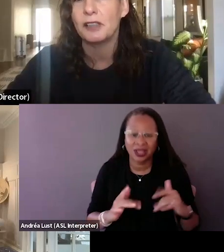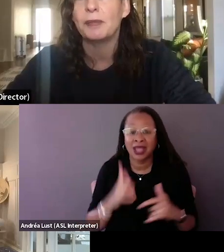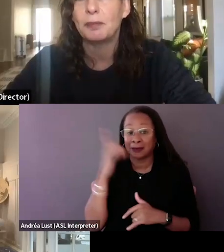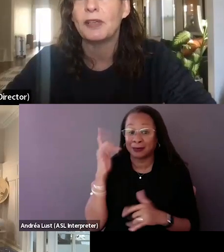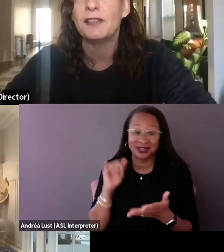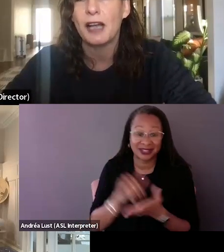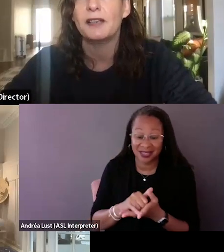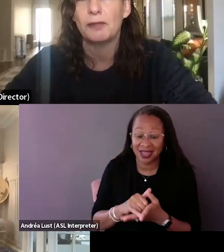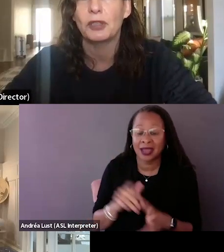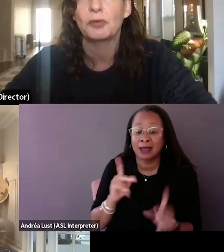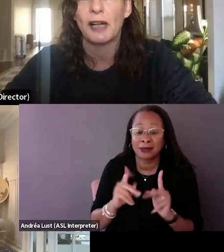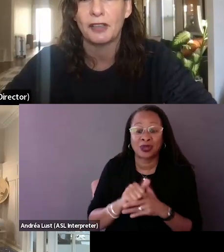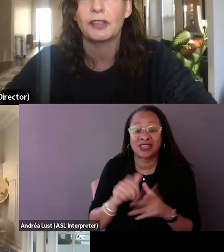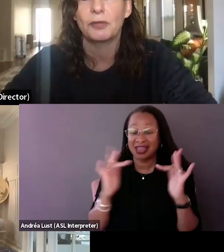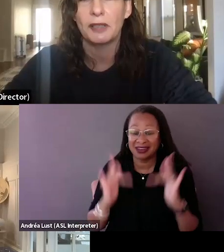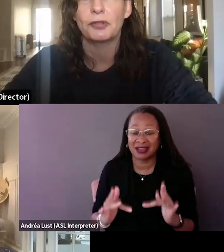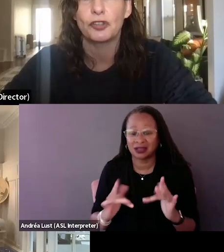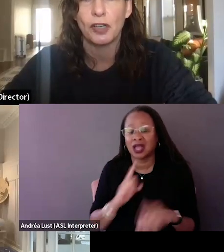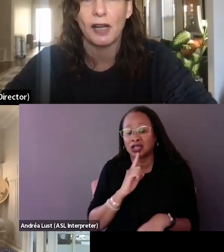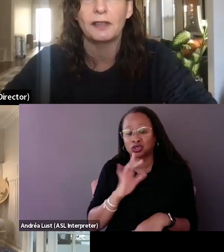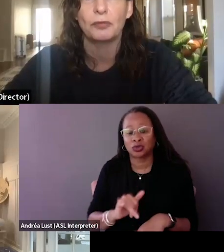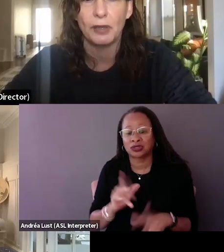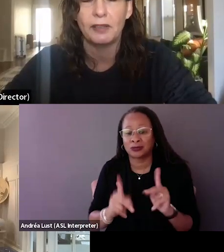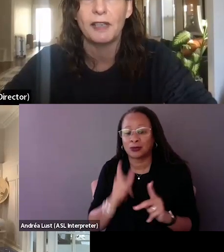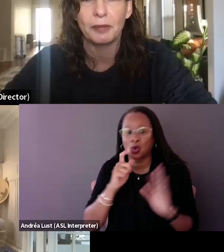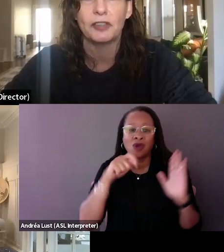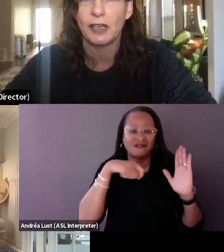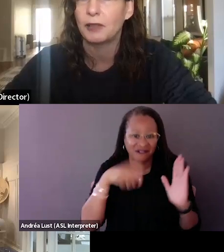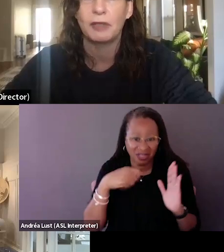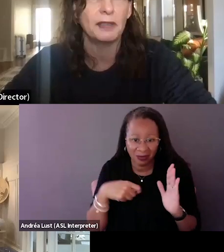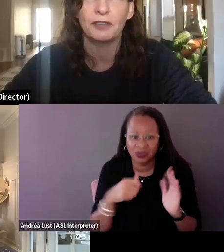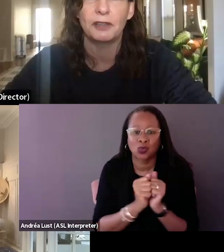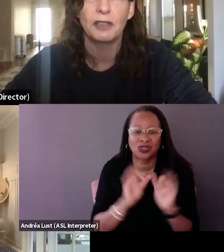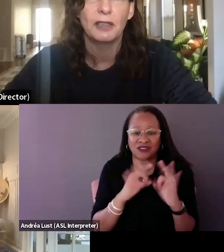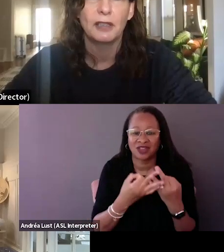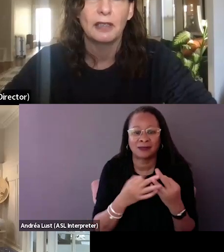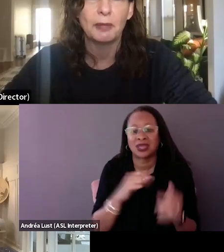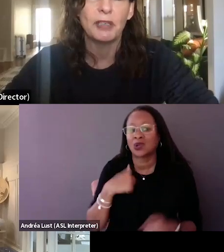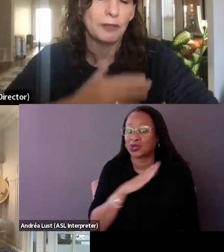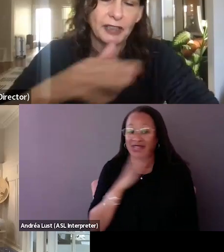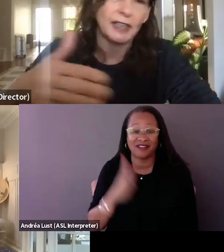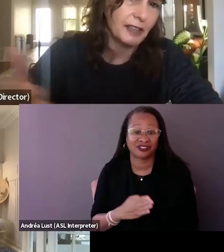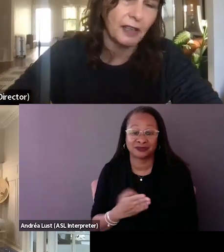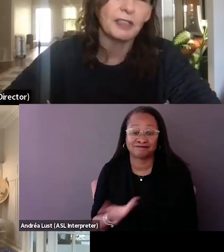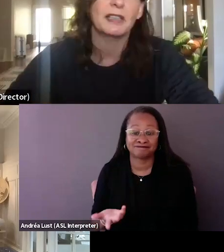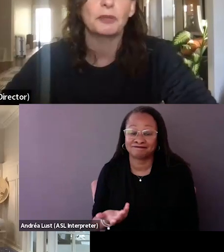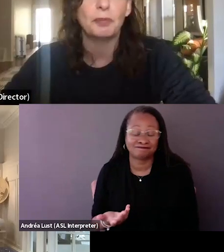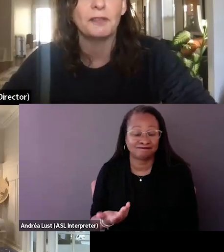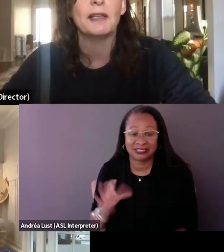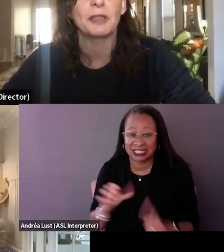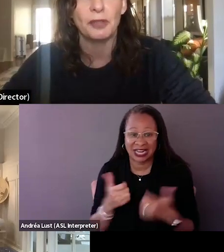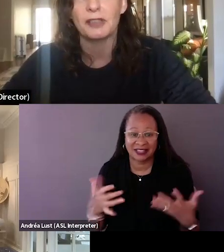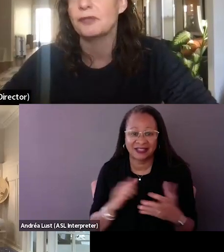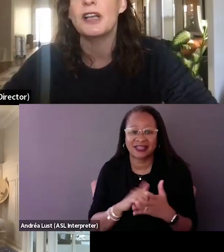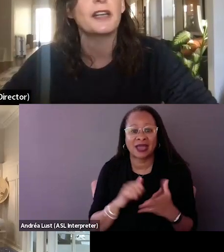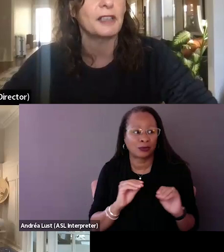that, people in that network were actually the ones who shot with the family in China. We never did anything, obviously, that would put